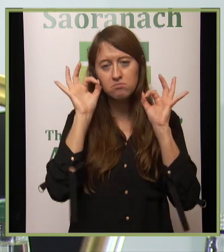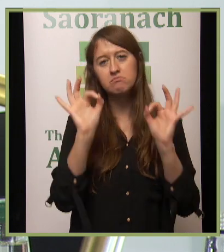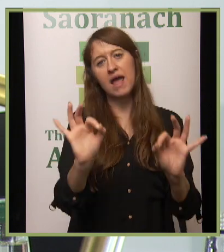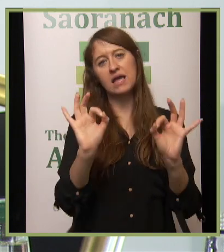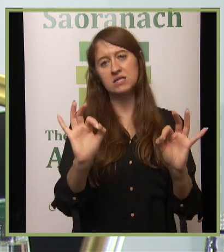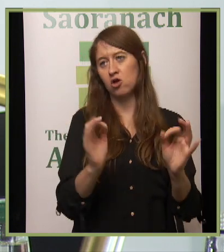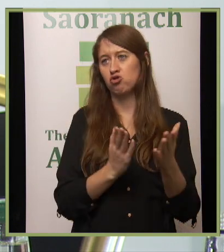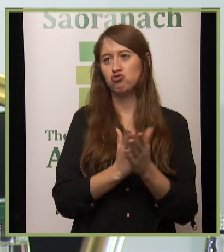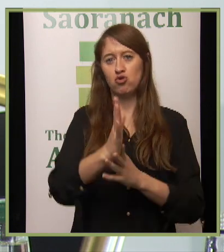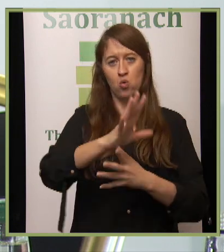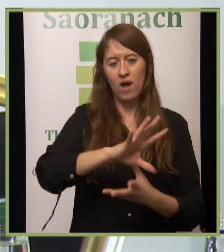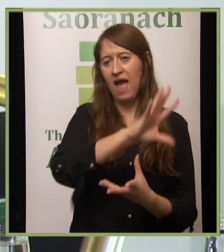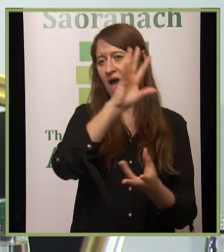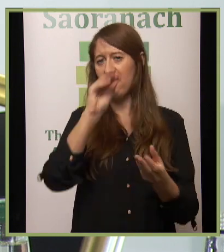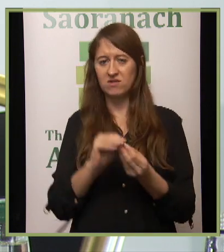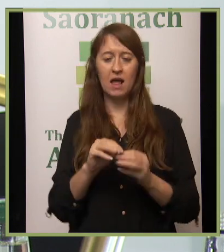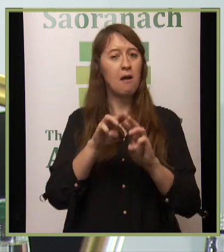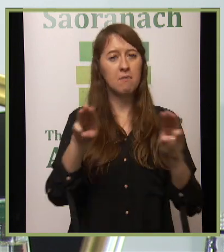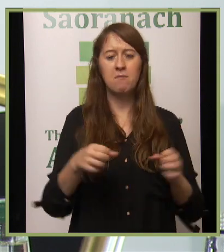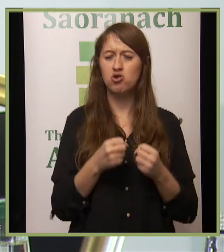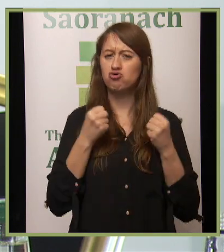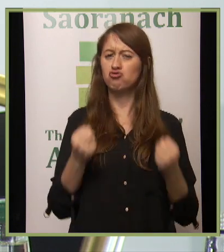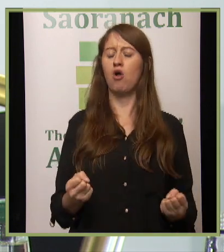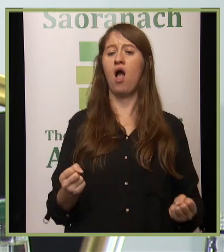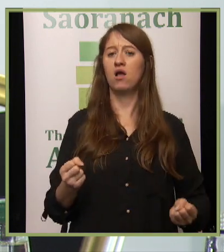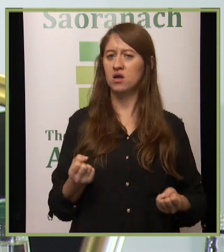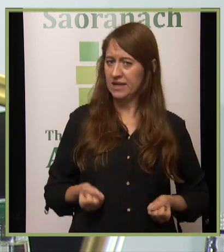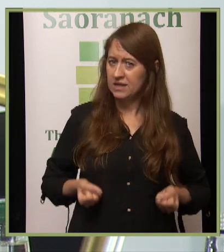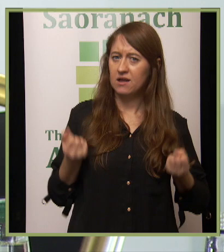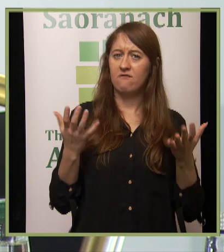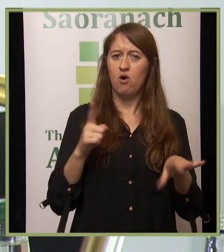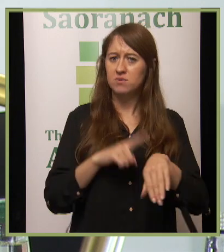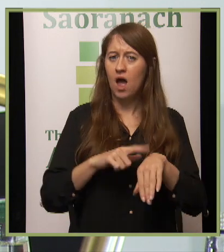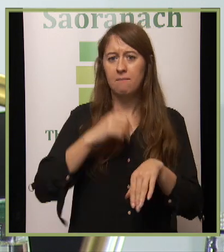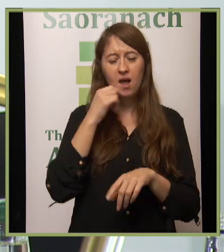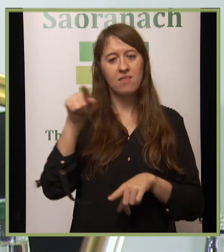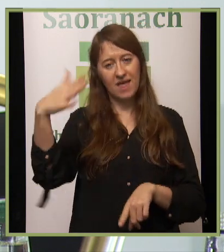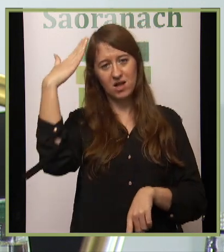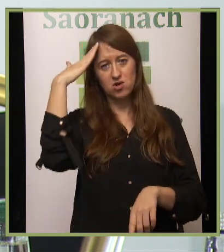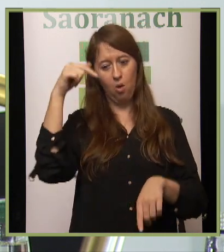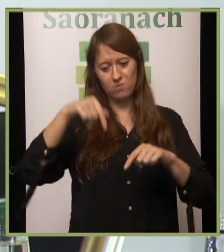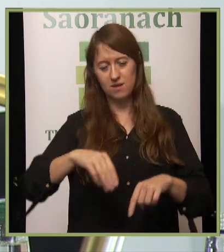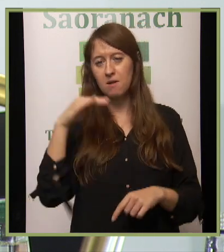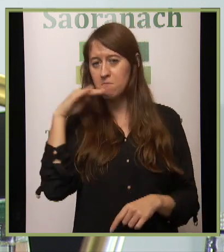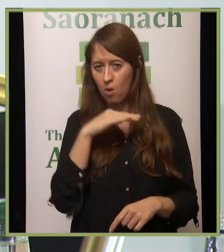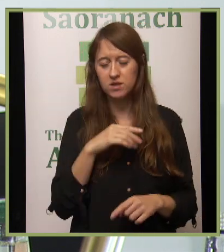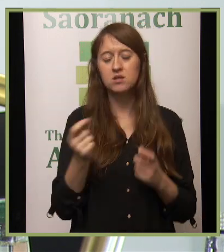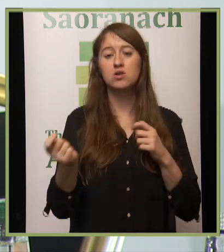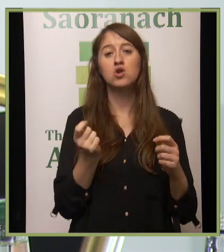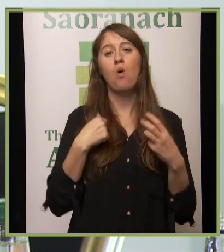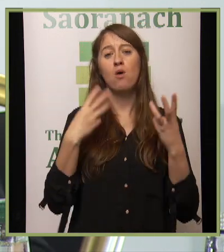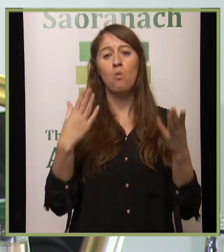board how people will give so freely of their time for something that they think is so important. So to all of the presenters